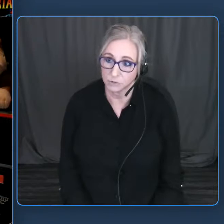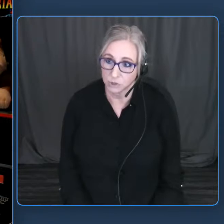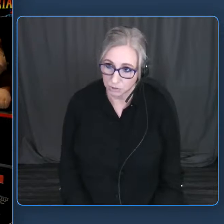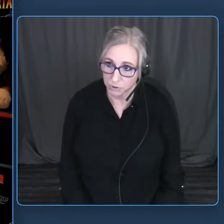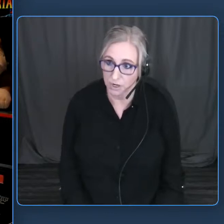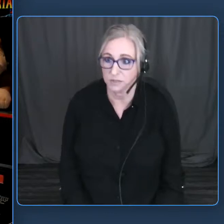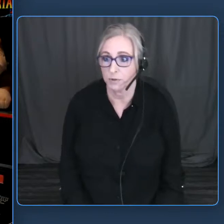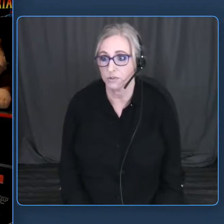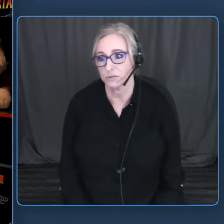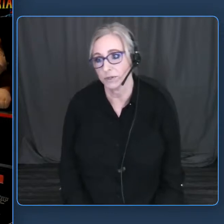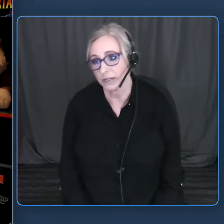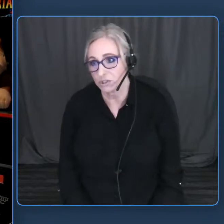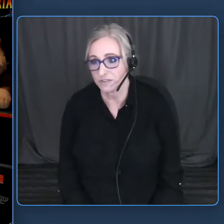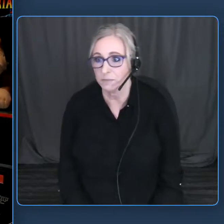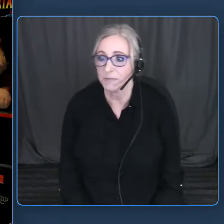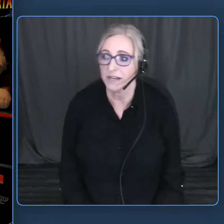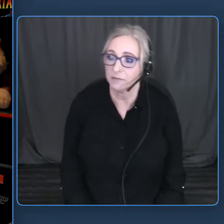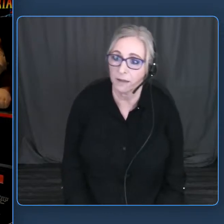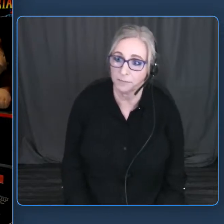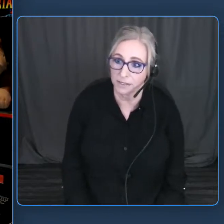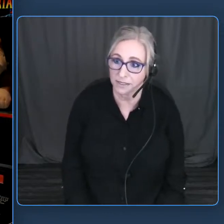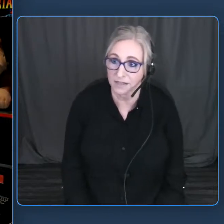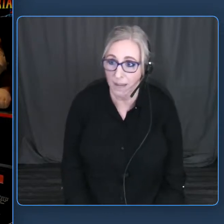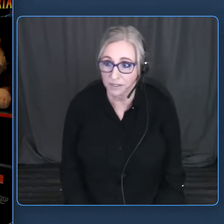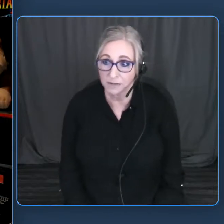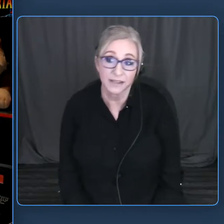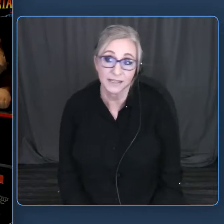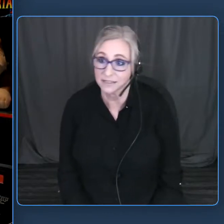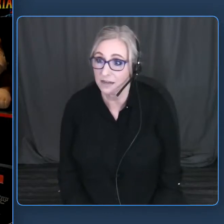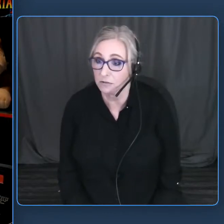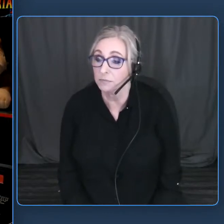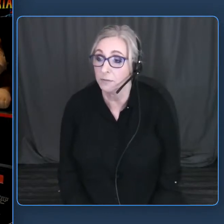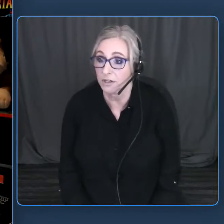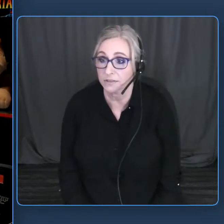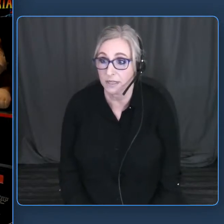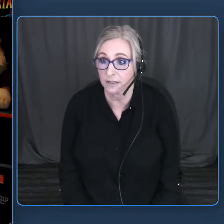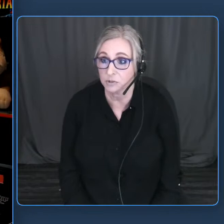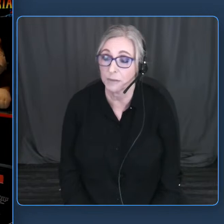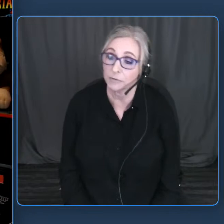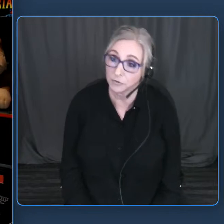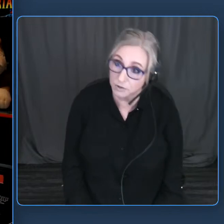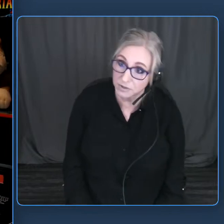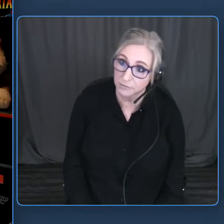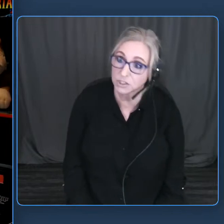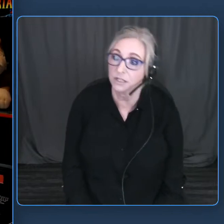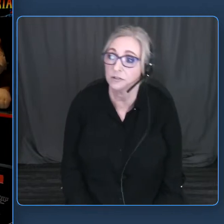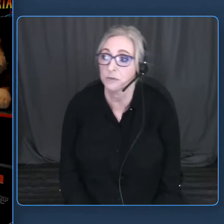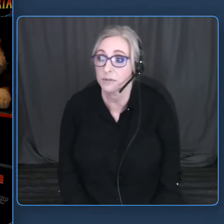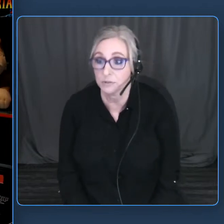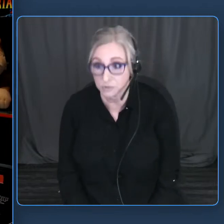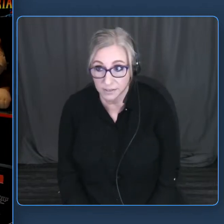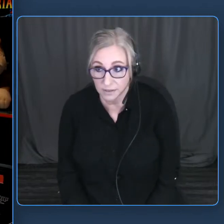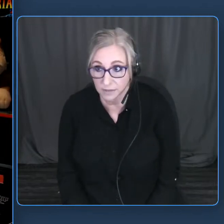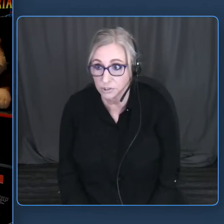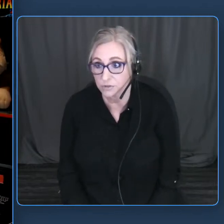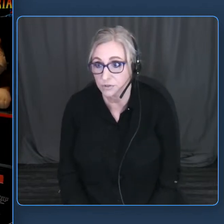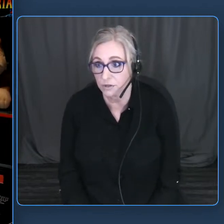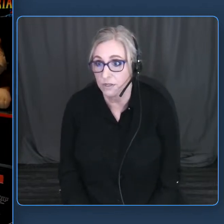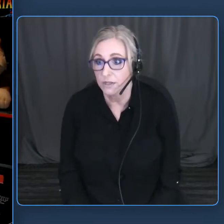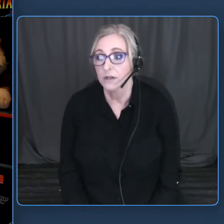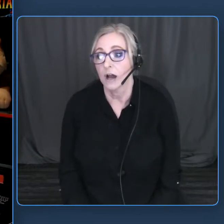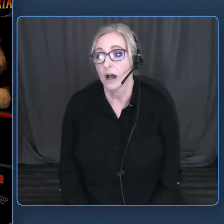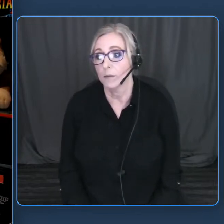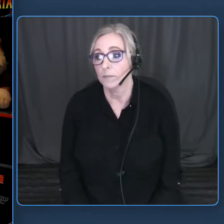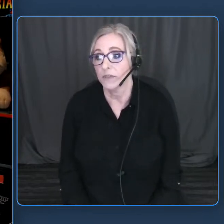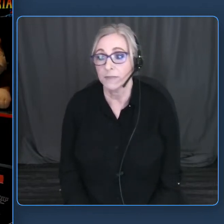a sign language interpreter as opposed to the written English because it may not be as competent. ESL, American Sign Language, may be their first language. English may be their second language. And